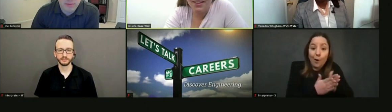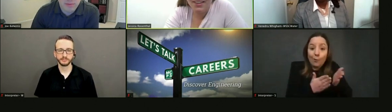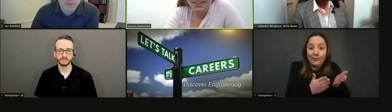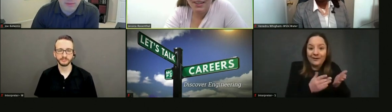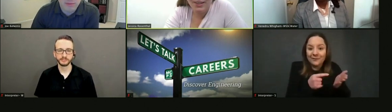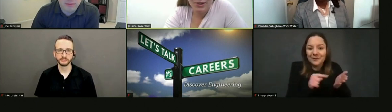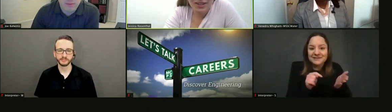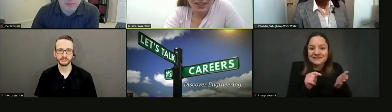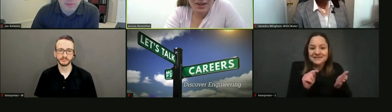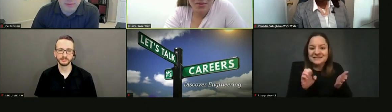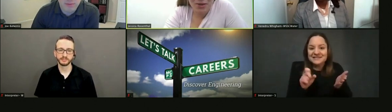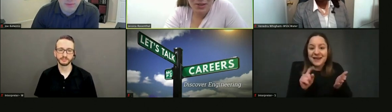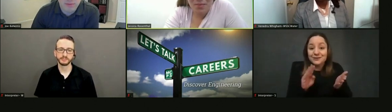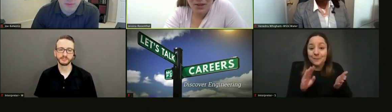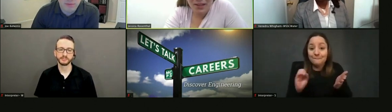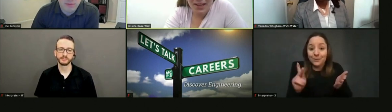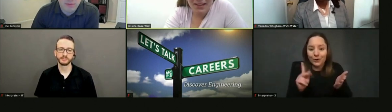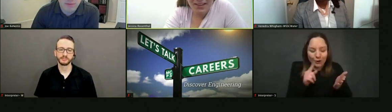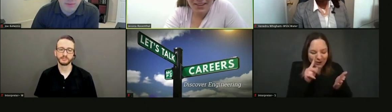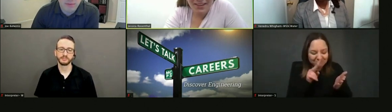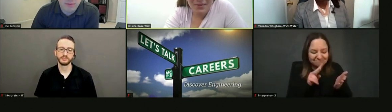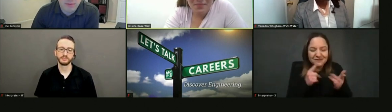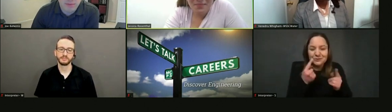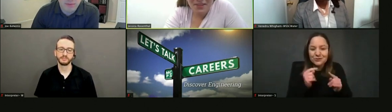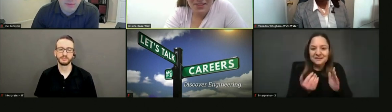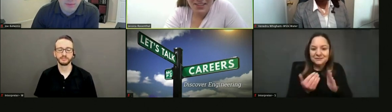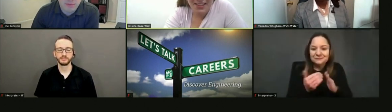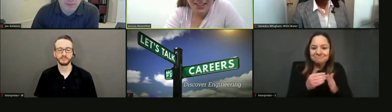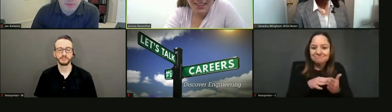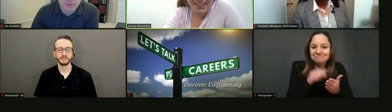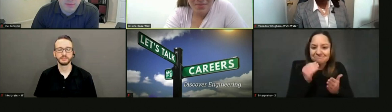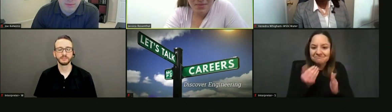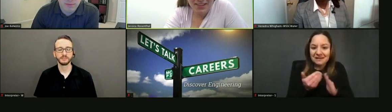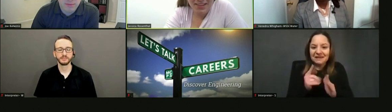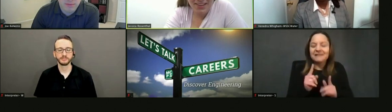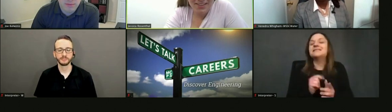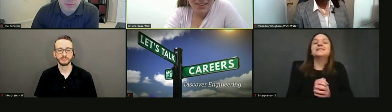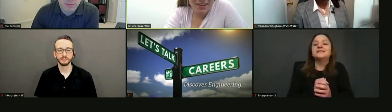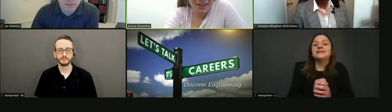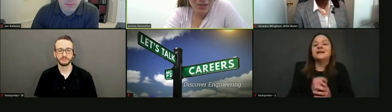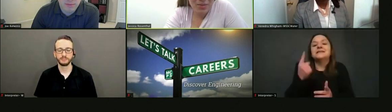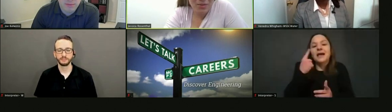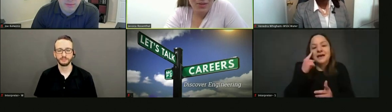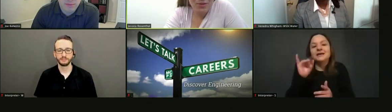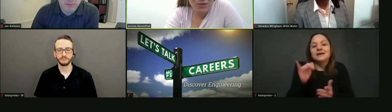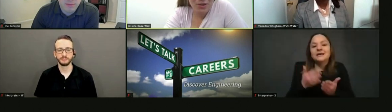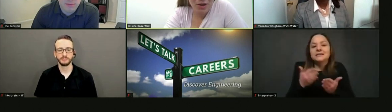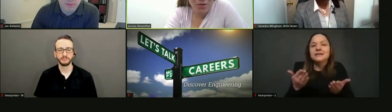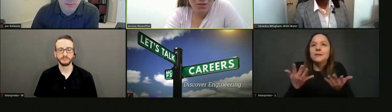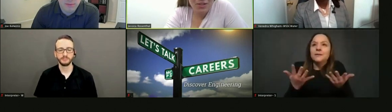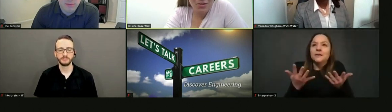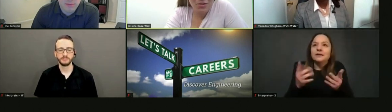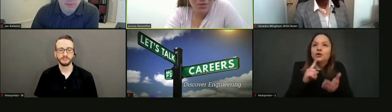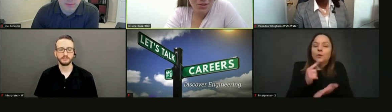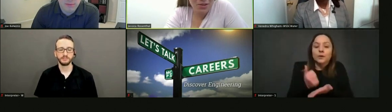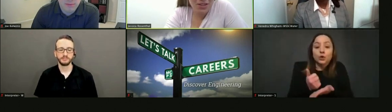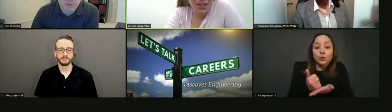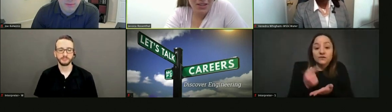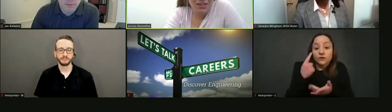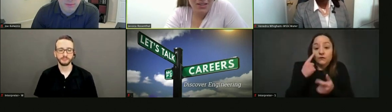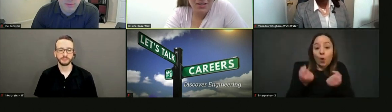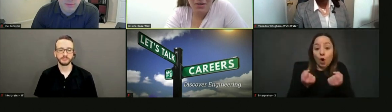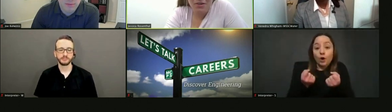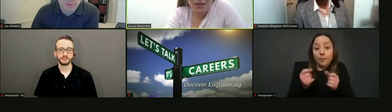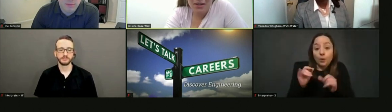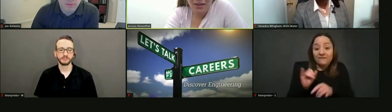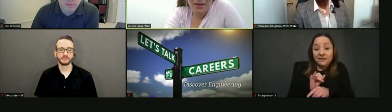have tried to kind of brush up on that, because I think that that's something that could be pretty useful in the automotive industry,